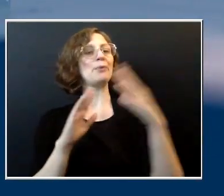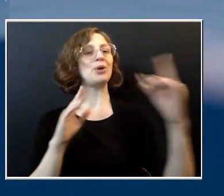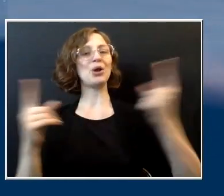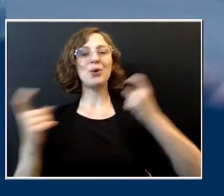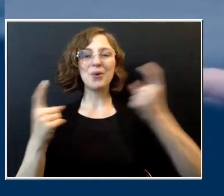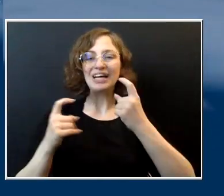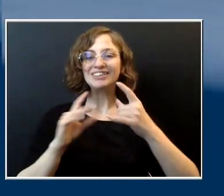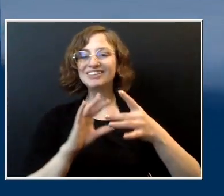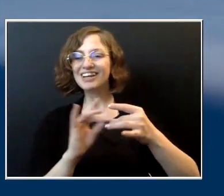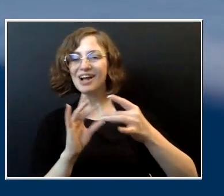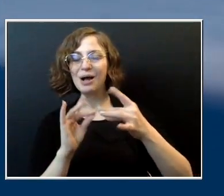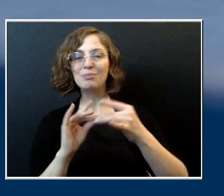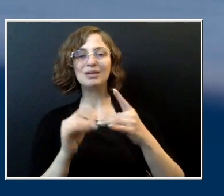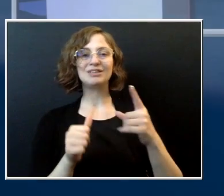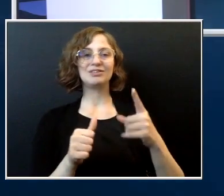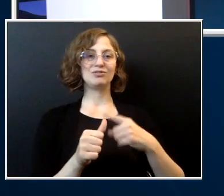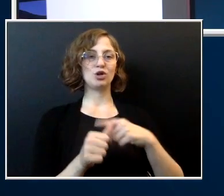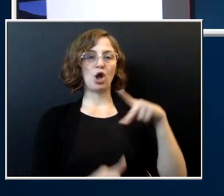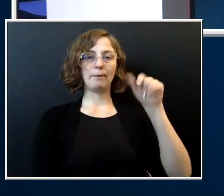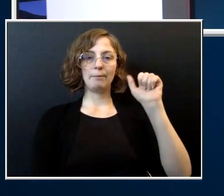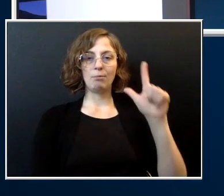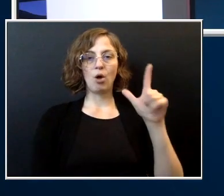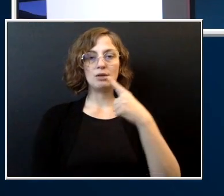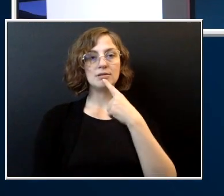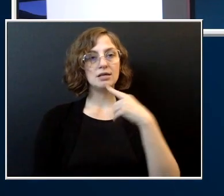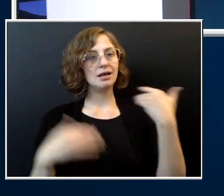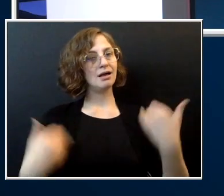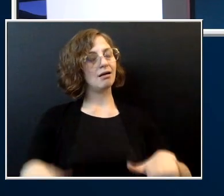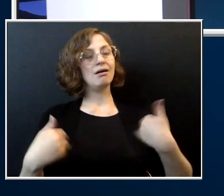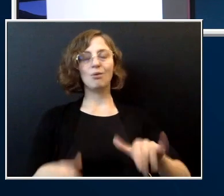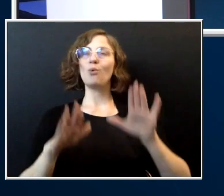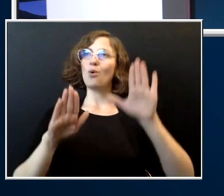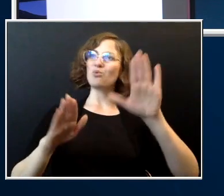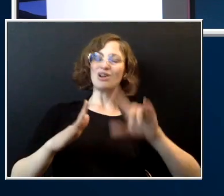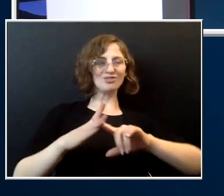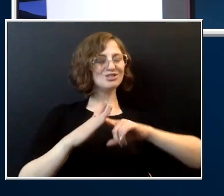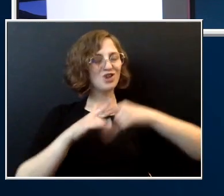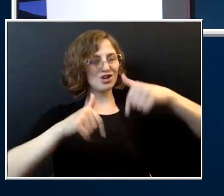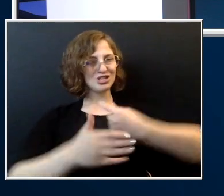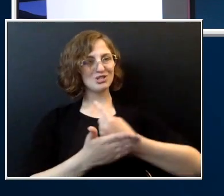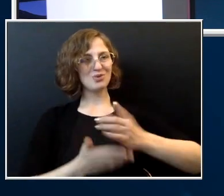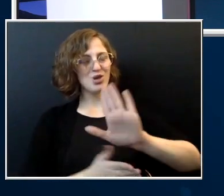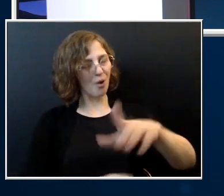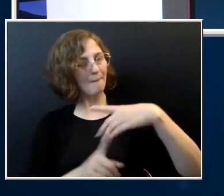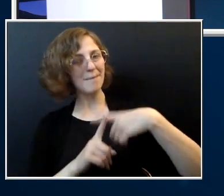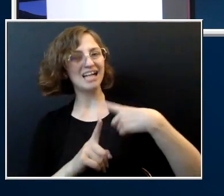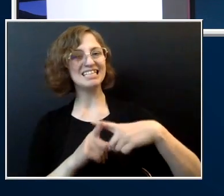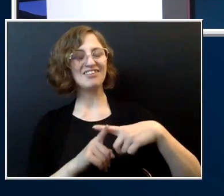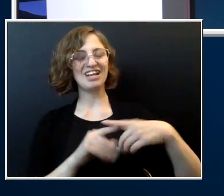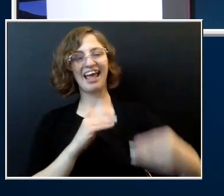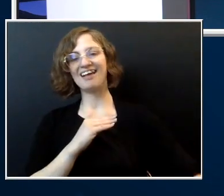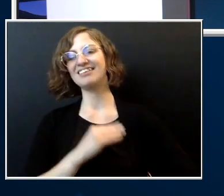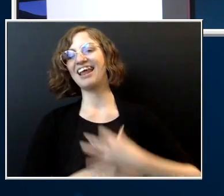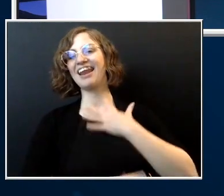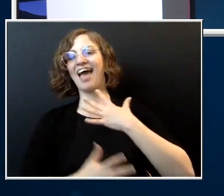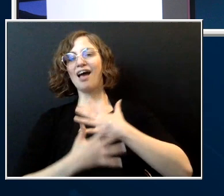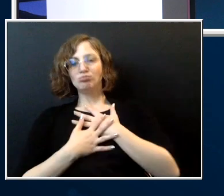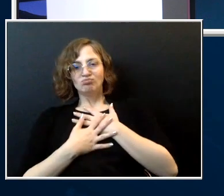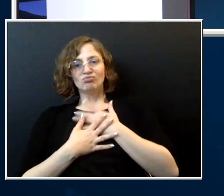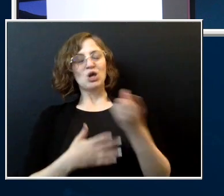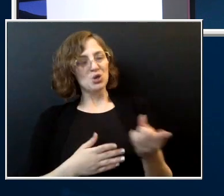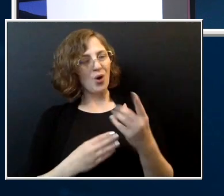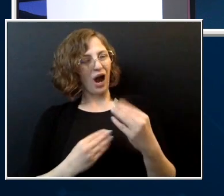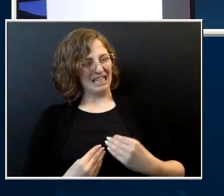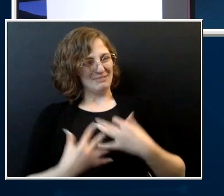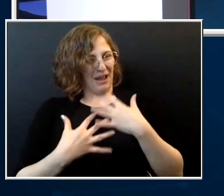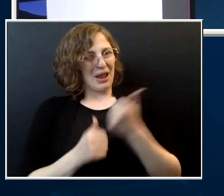morning. First off, Paul says, what a way to start the week. Your positivity is absolutely contagious. You are actively inspiring everyone watching. You are